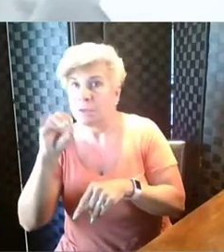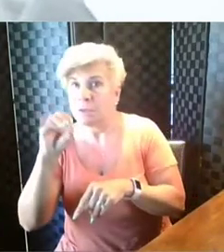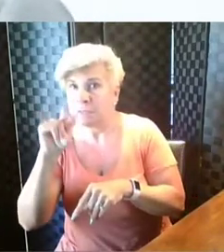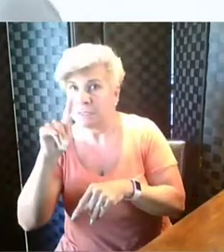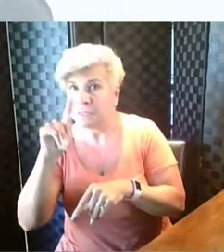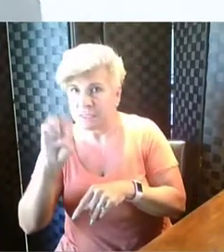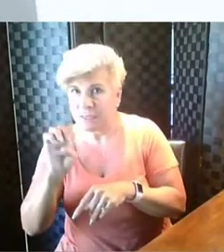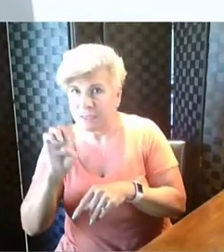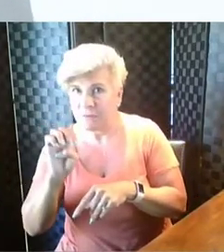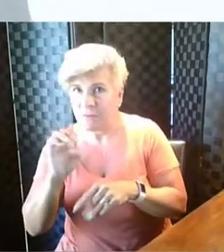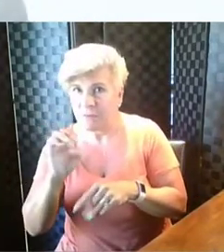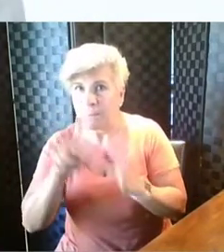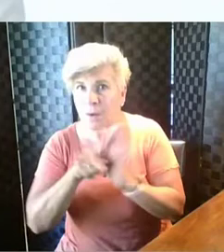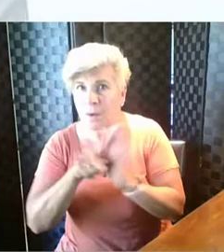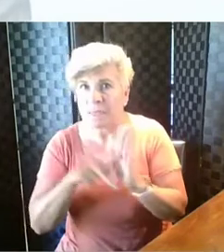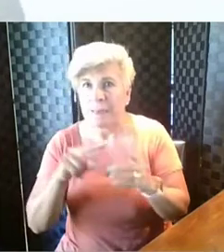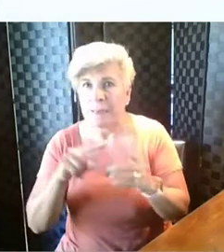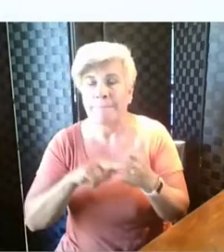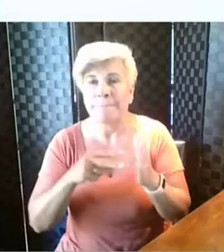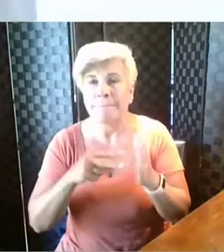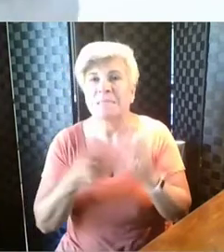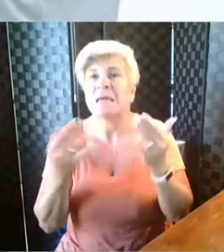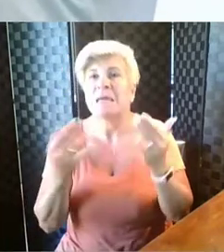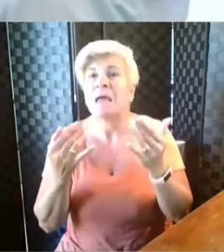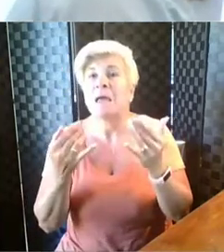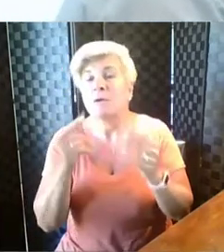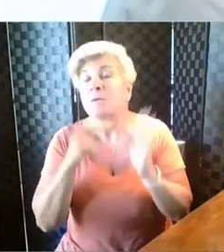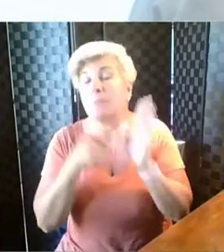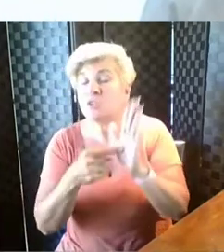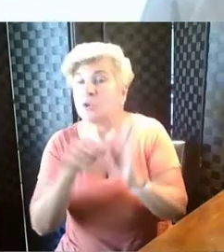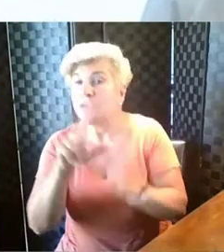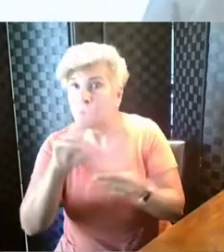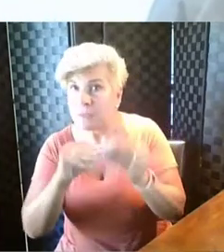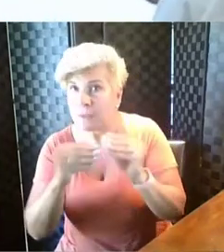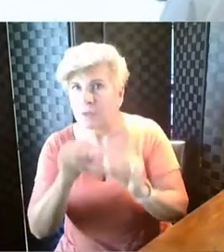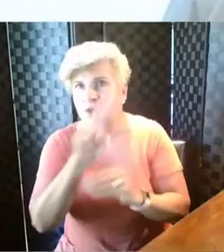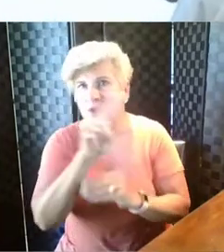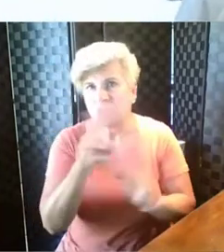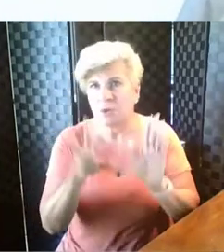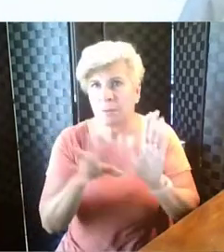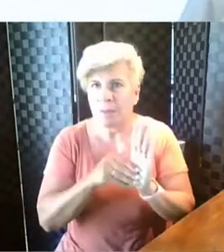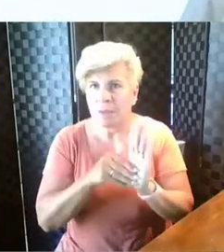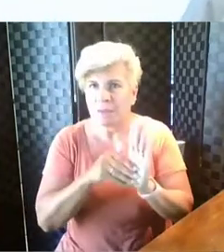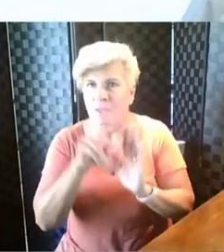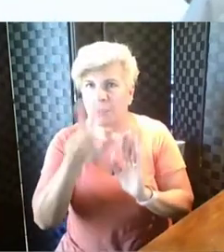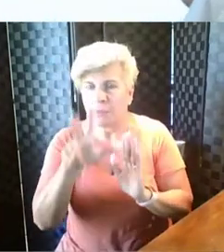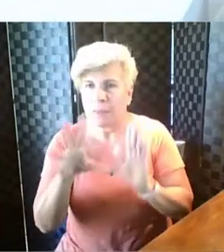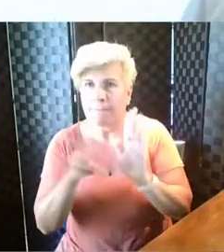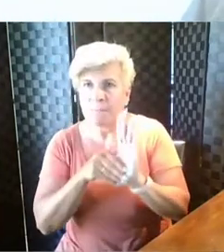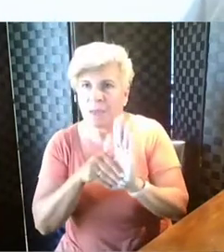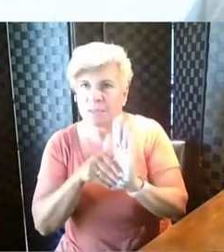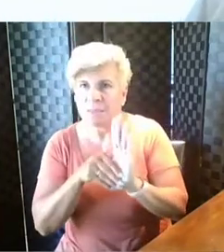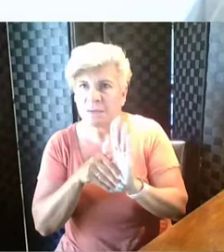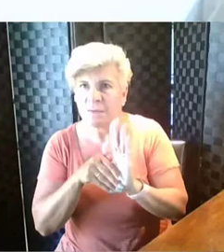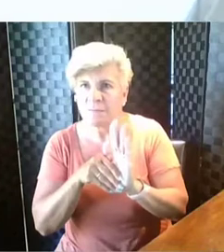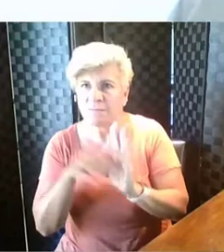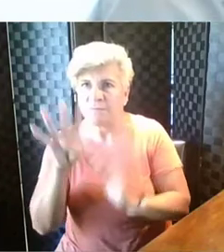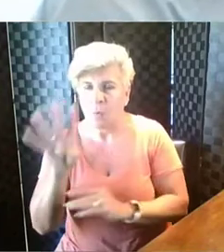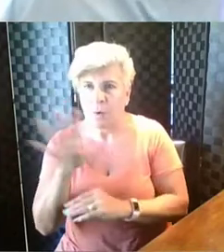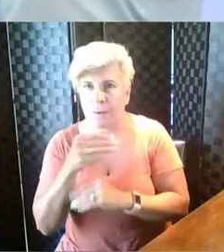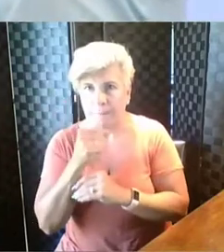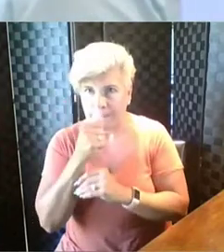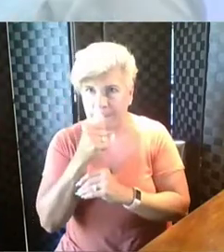different. That time I need 3 numbers. So what if I had 2 plus 3 plus